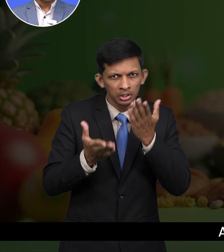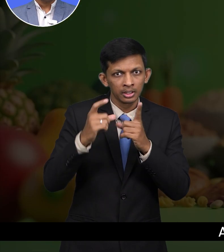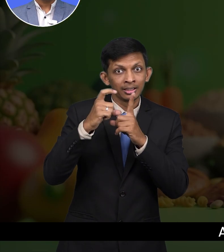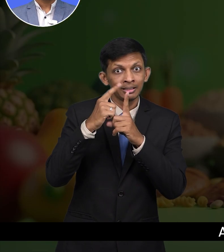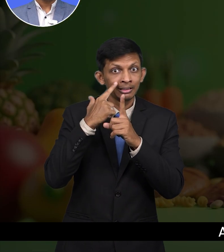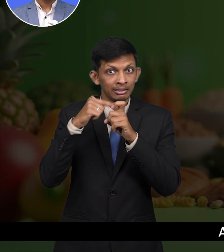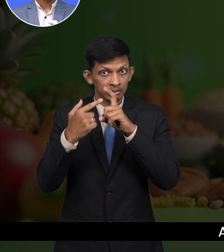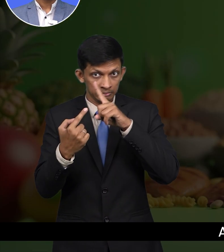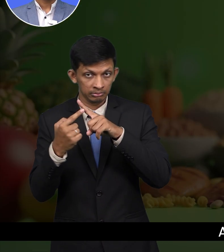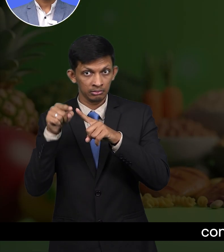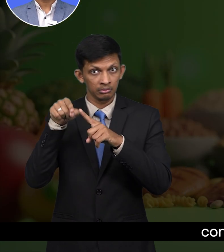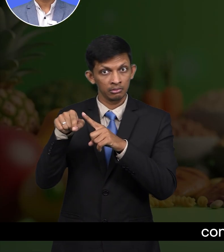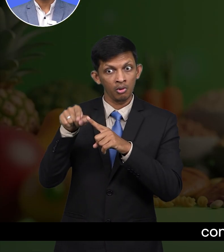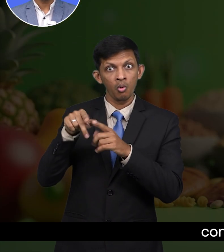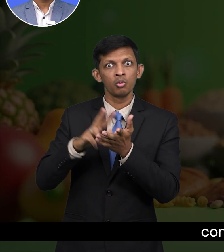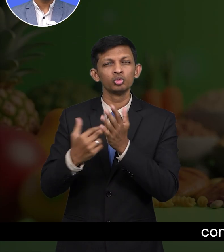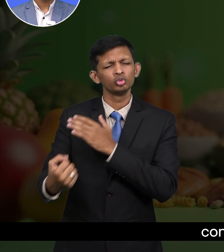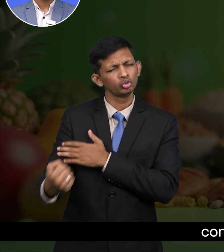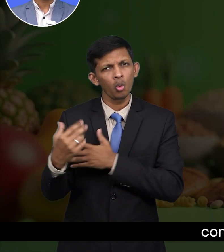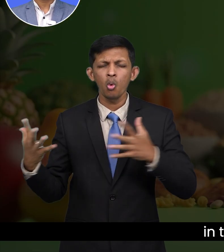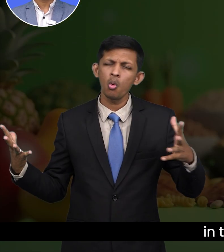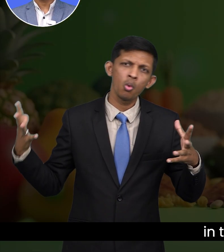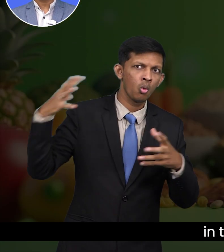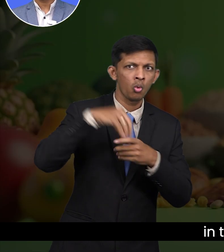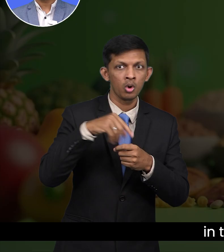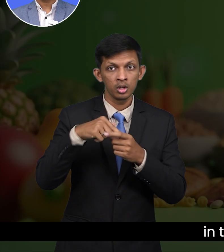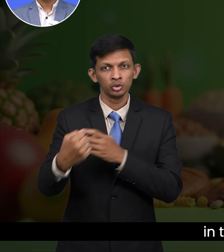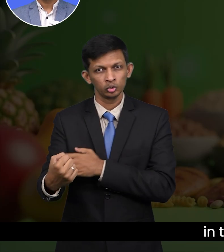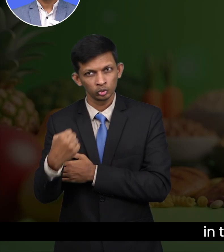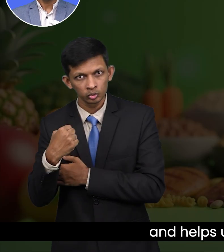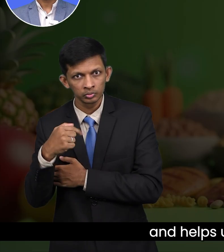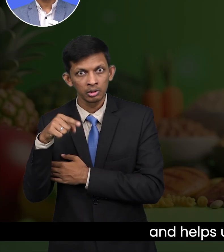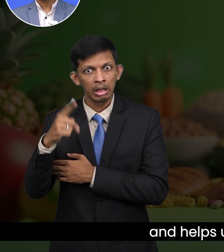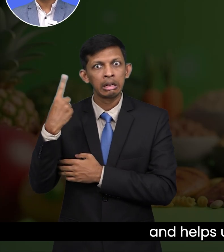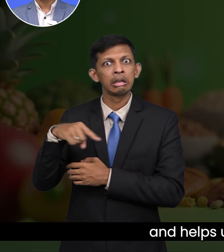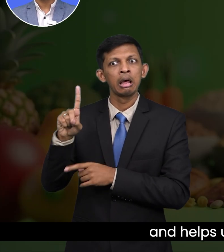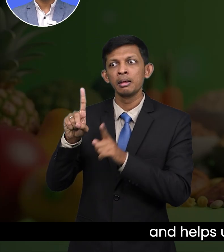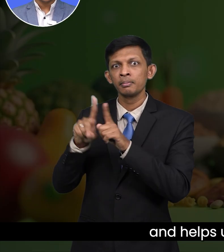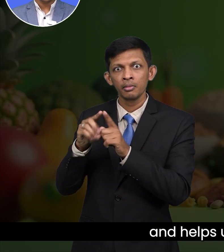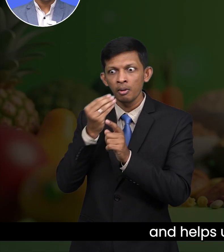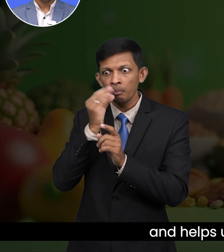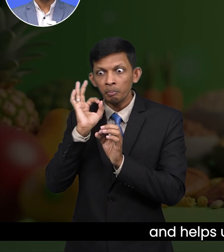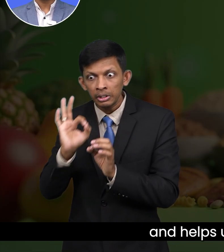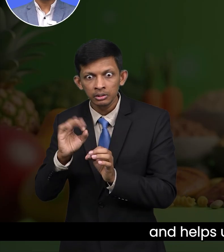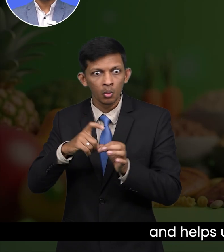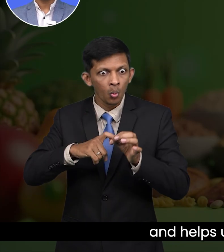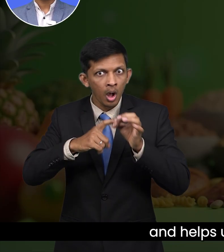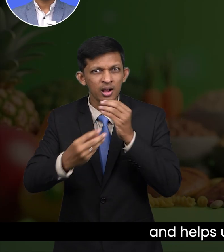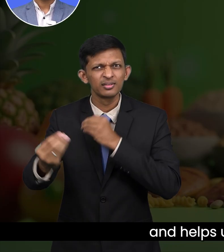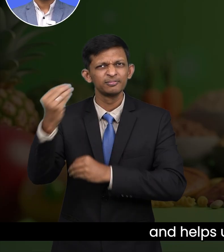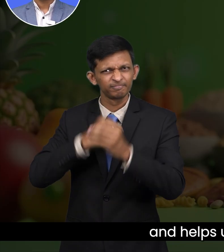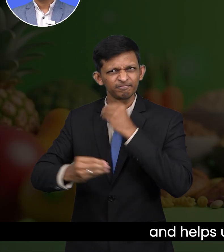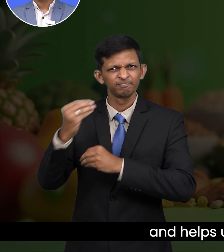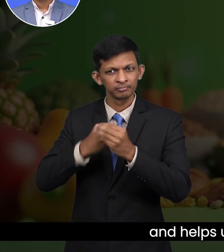A balanced diet contains all nutrients in the right amounts and helps us stay strong and active.